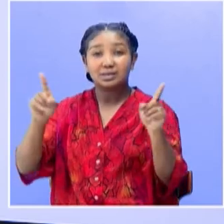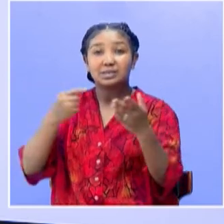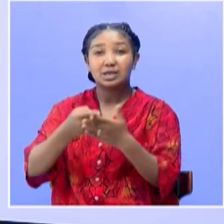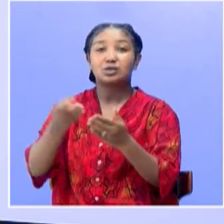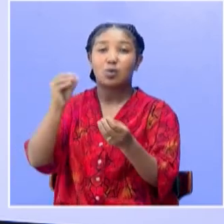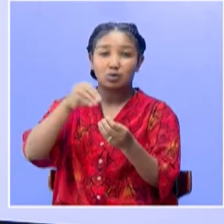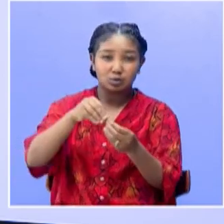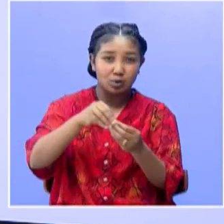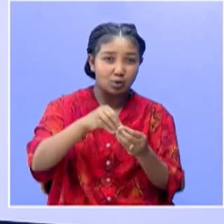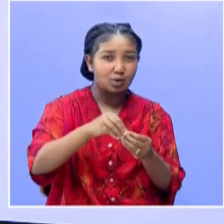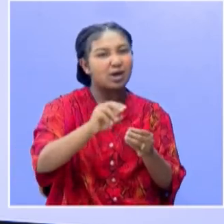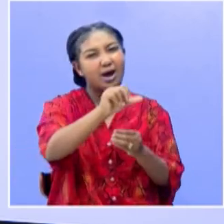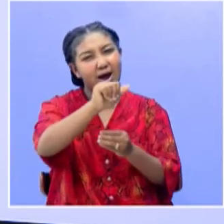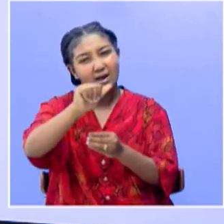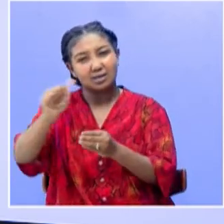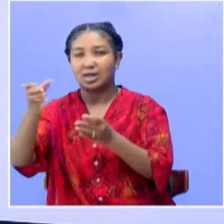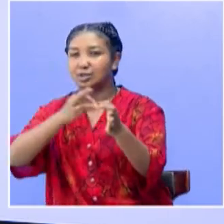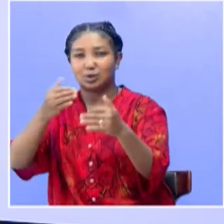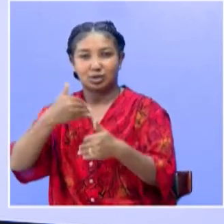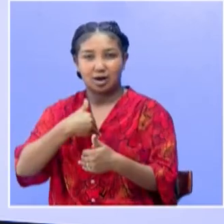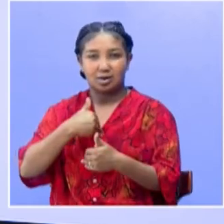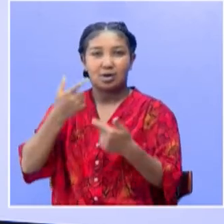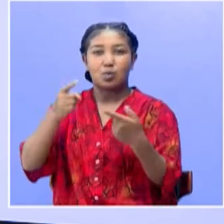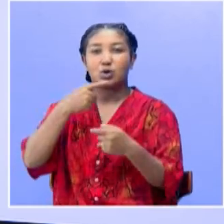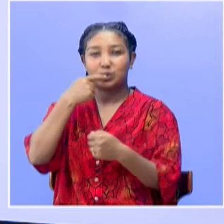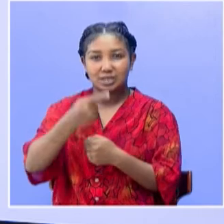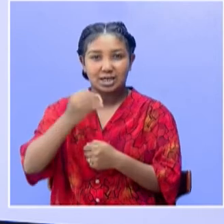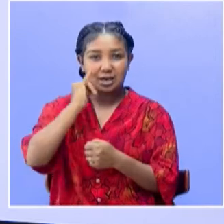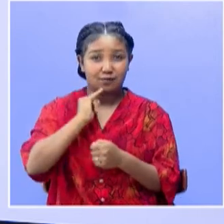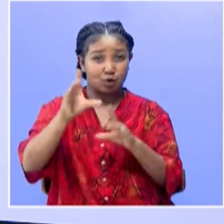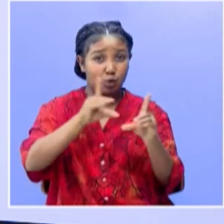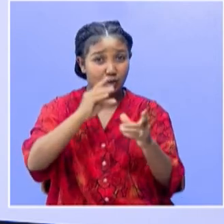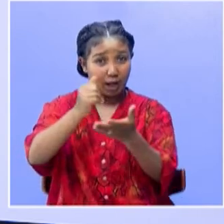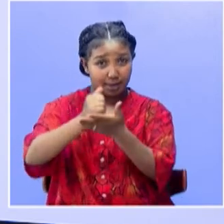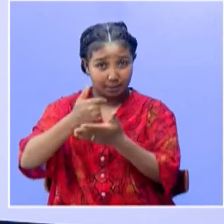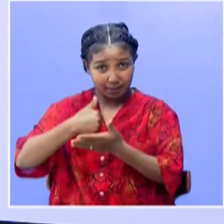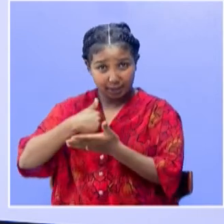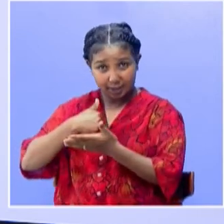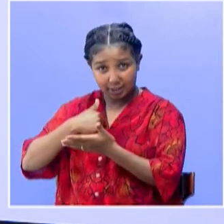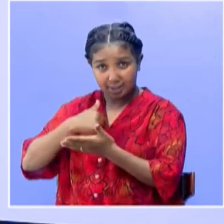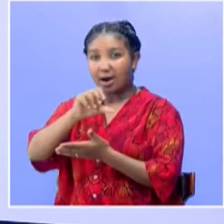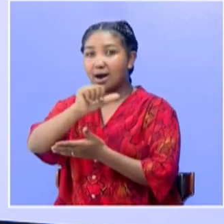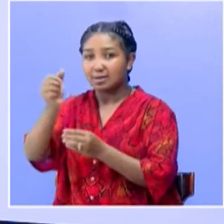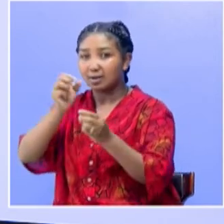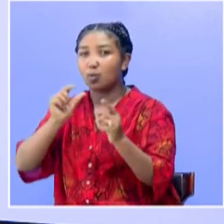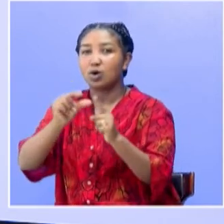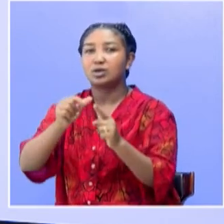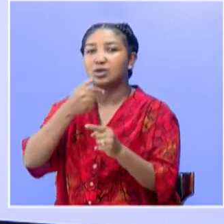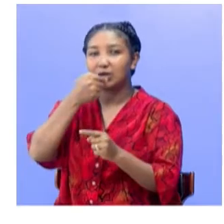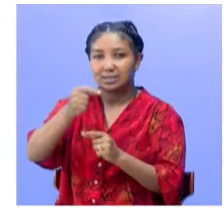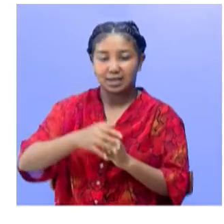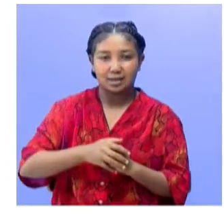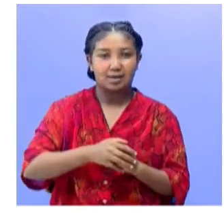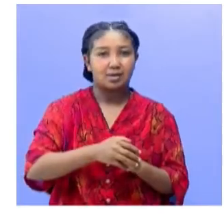is also another expression. When you say, if you don't help me, in other words, you are